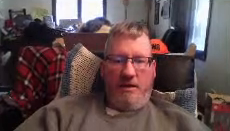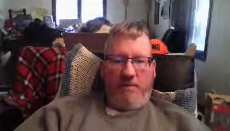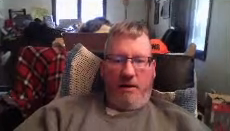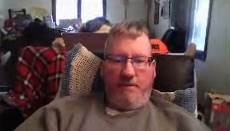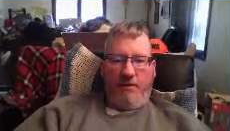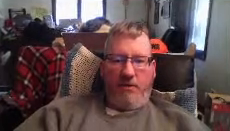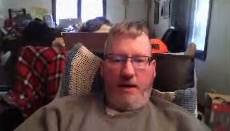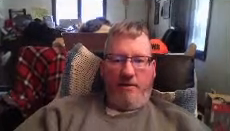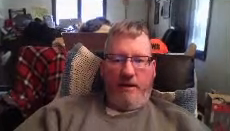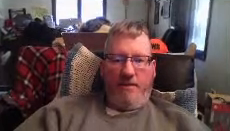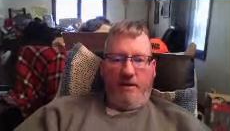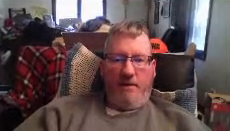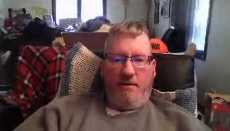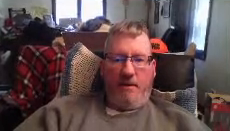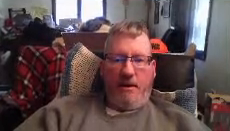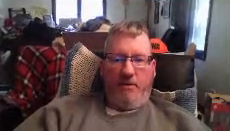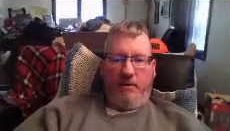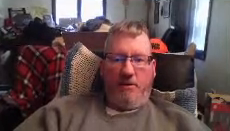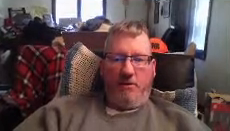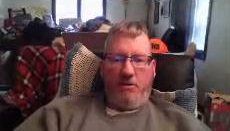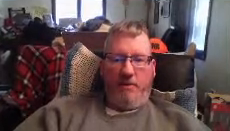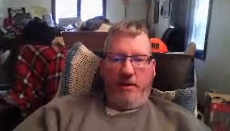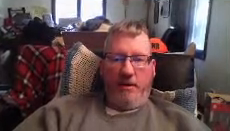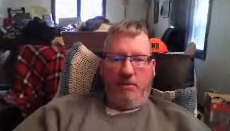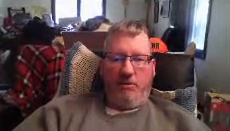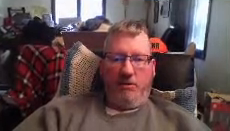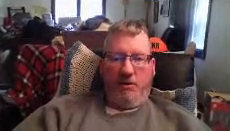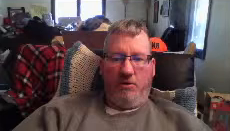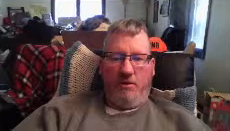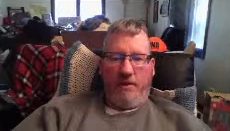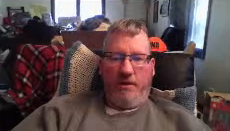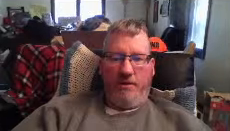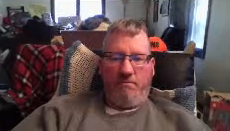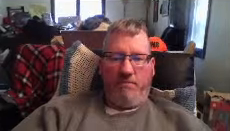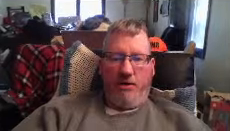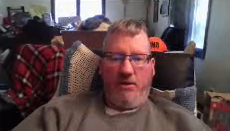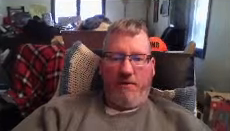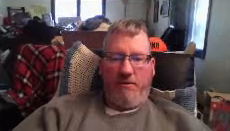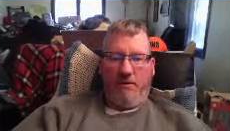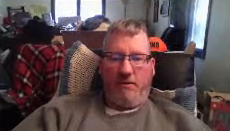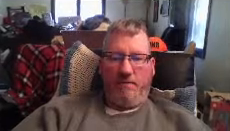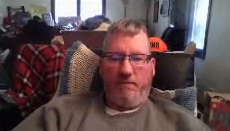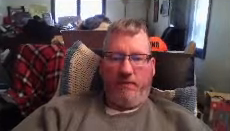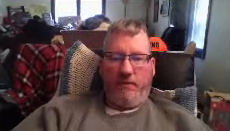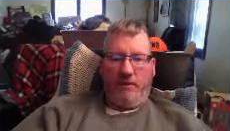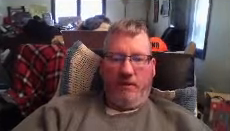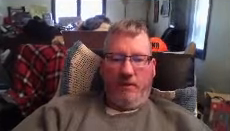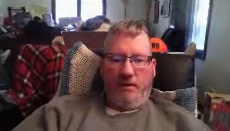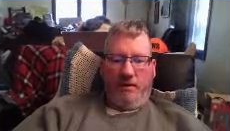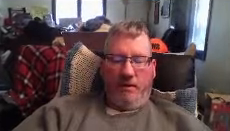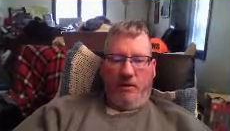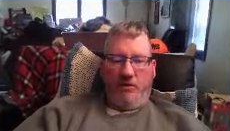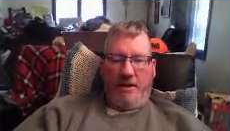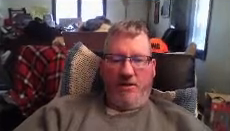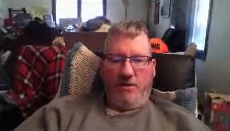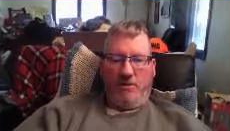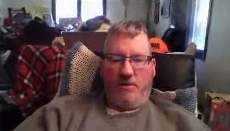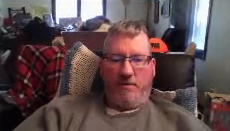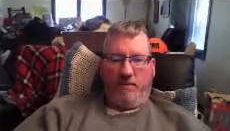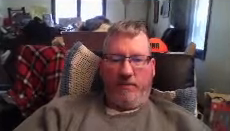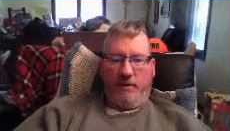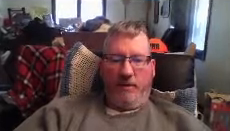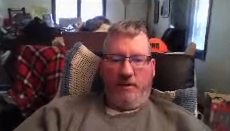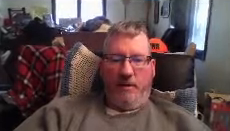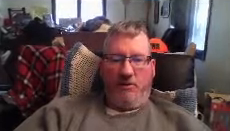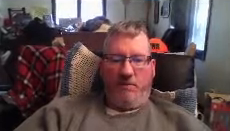in St. Paul for the Wild game, and I want to be able to go to the bar and party afterwards. Other